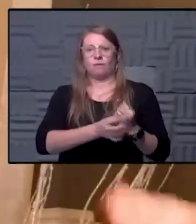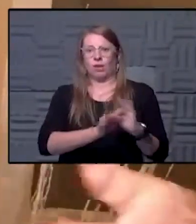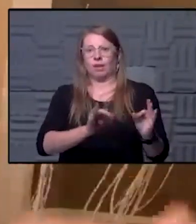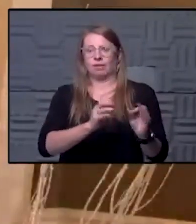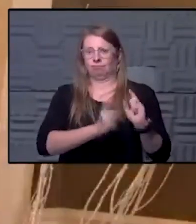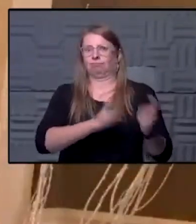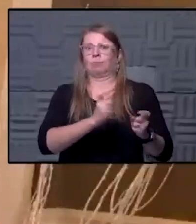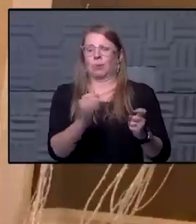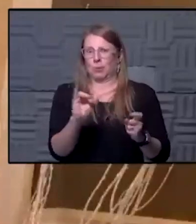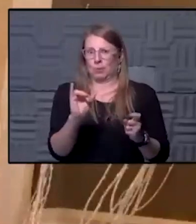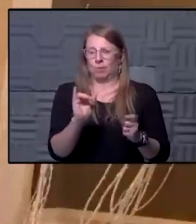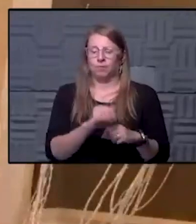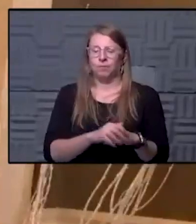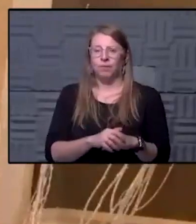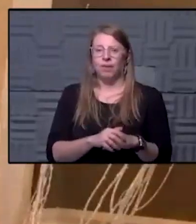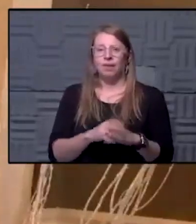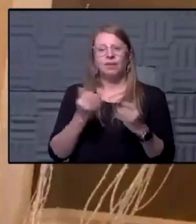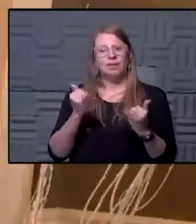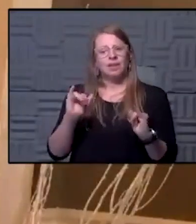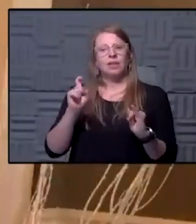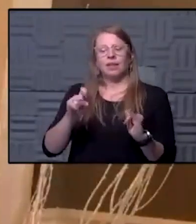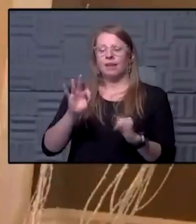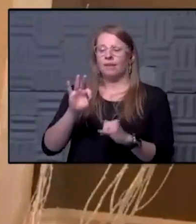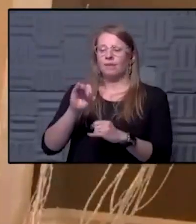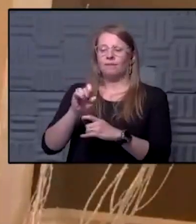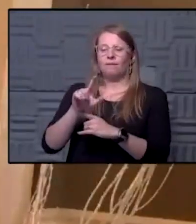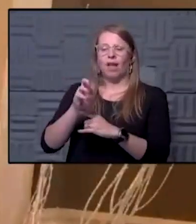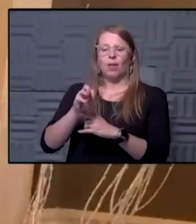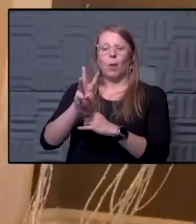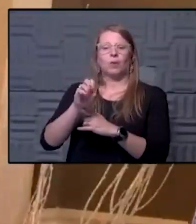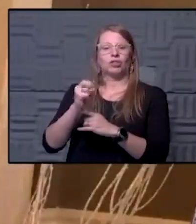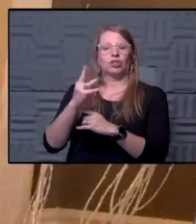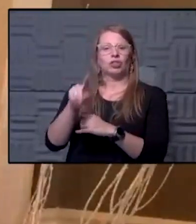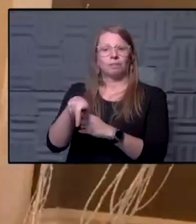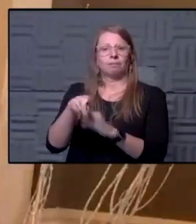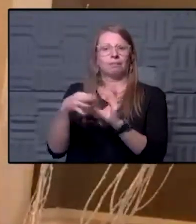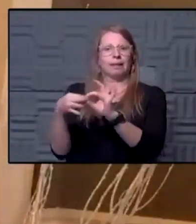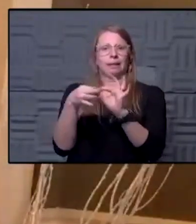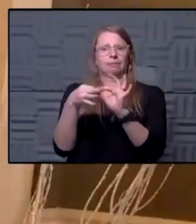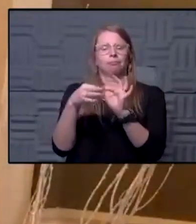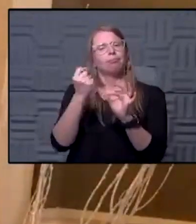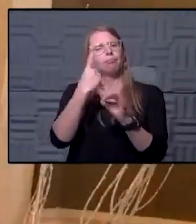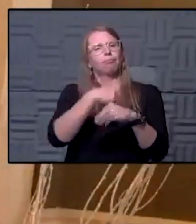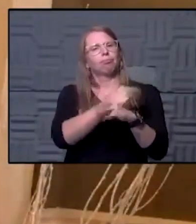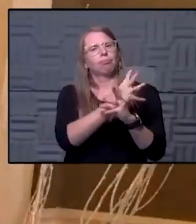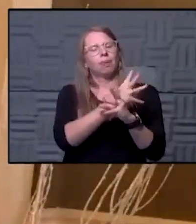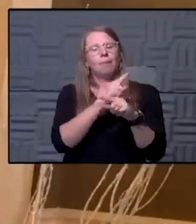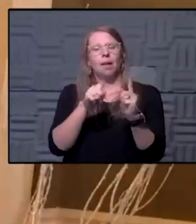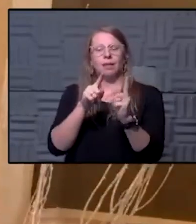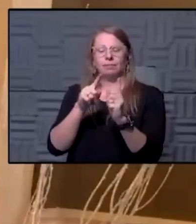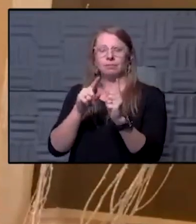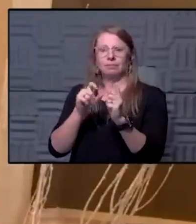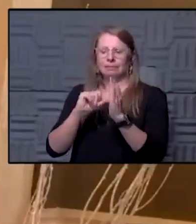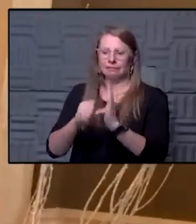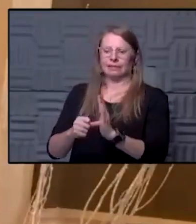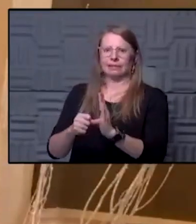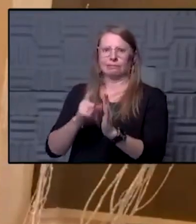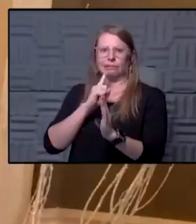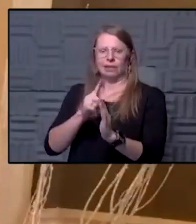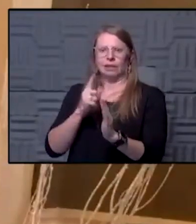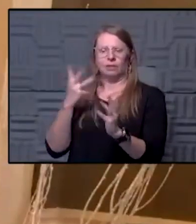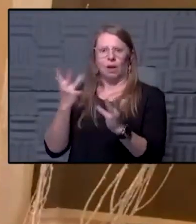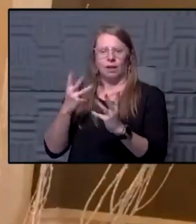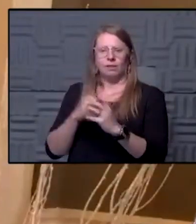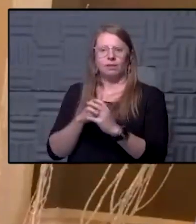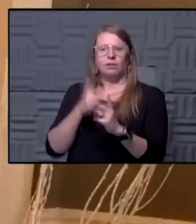still have that fellowship connection even beyond just the virtual. And the real emphasis is you